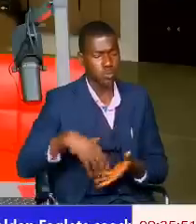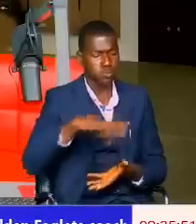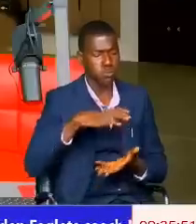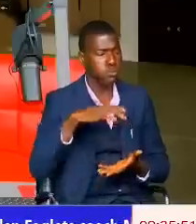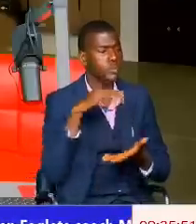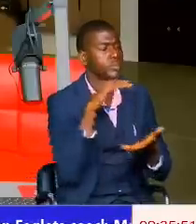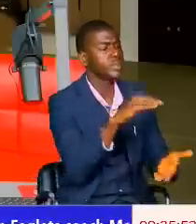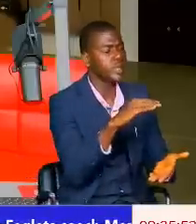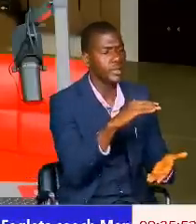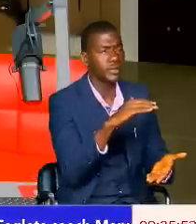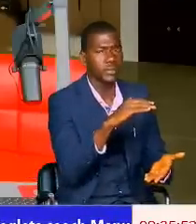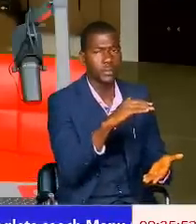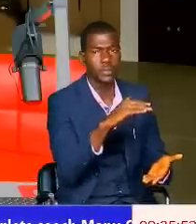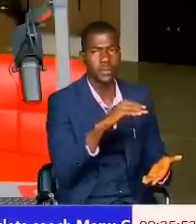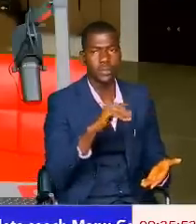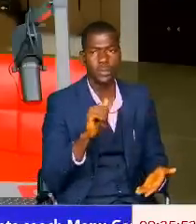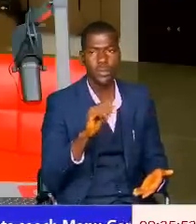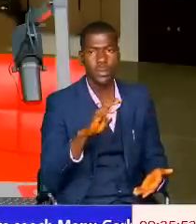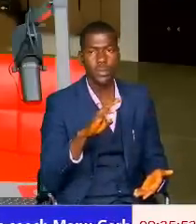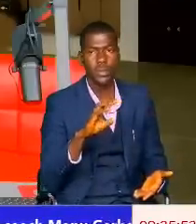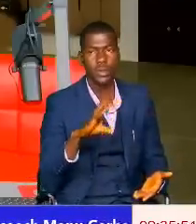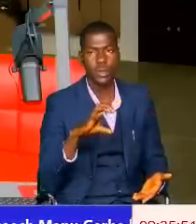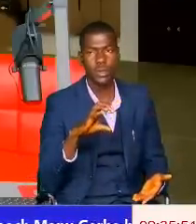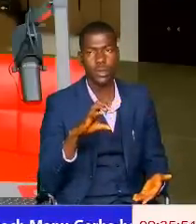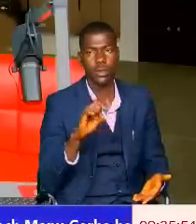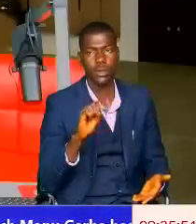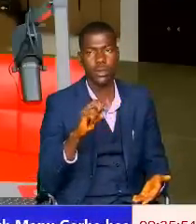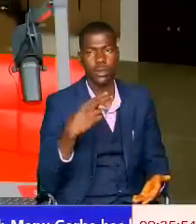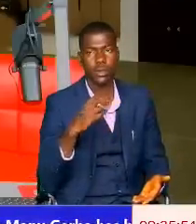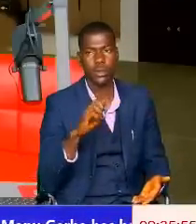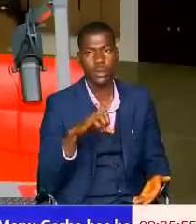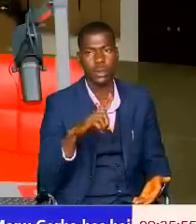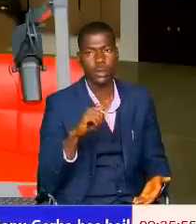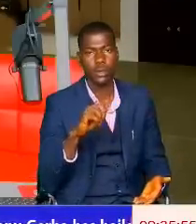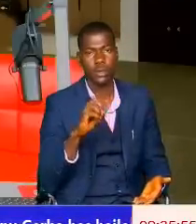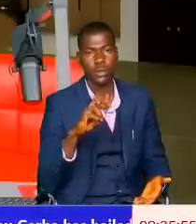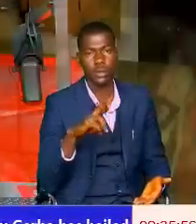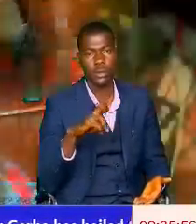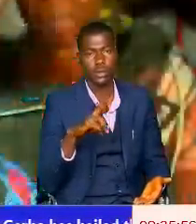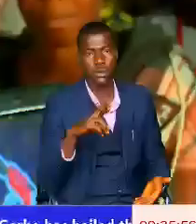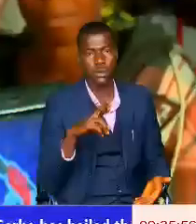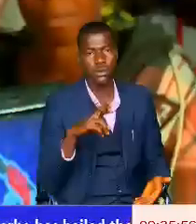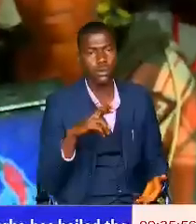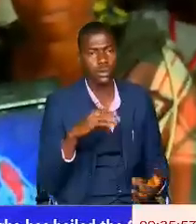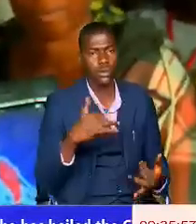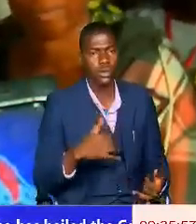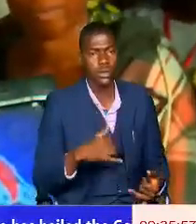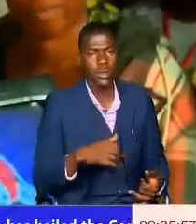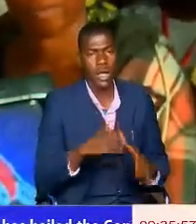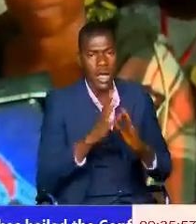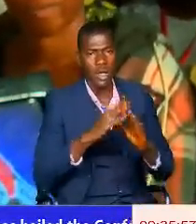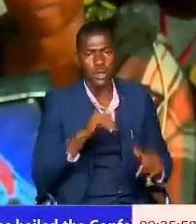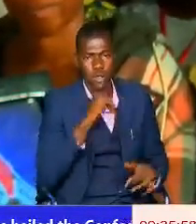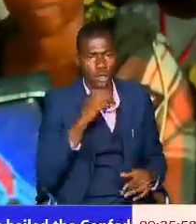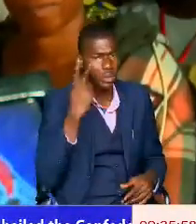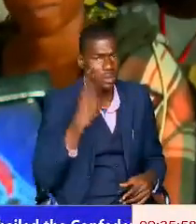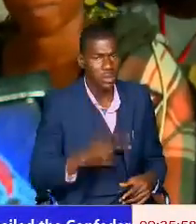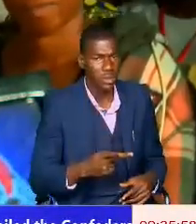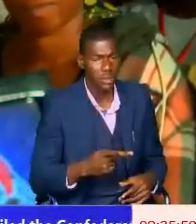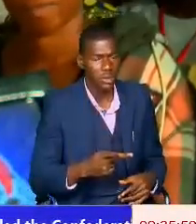ABC shelter. In no see land, in no see house, in the name of Voice of Nigeria